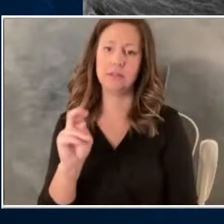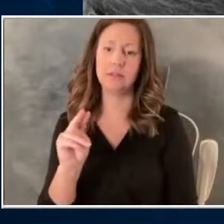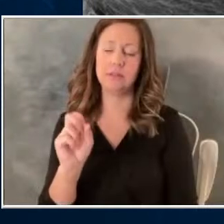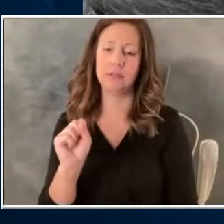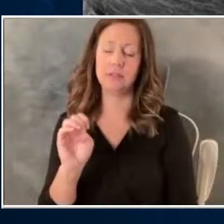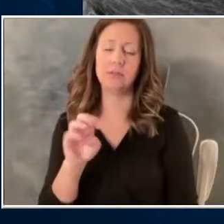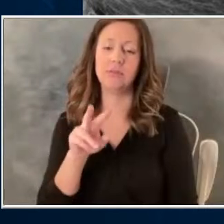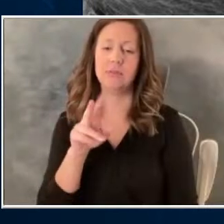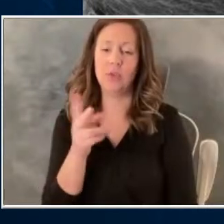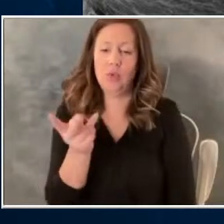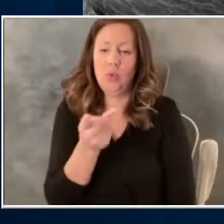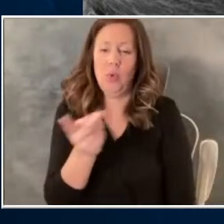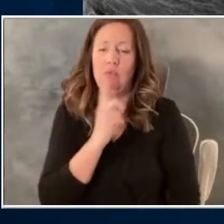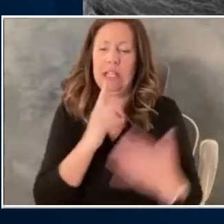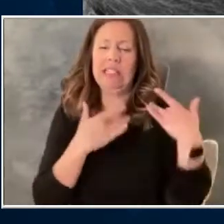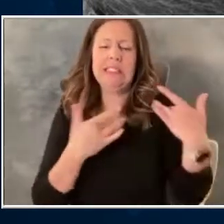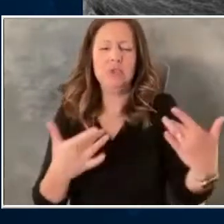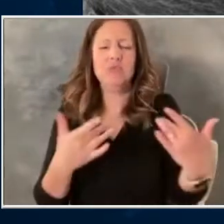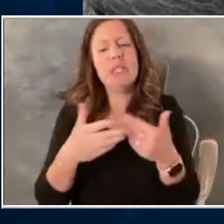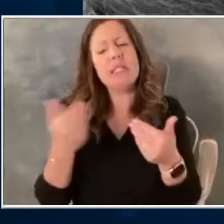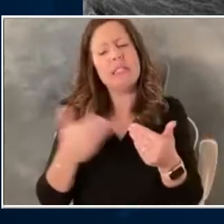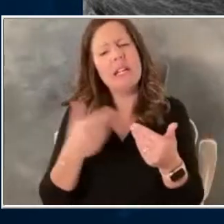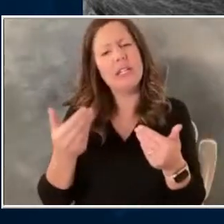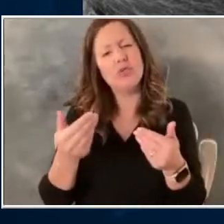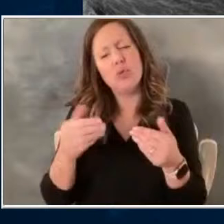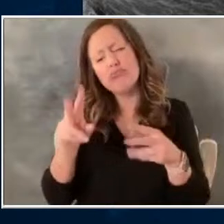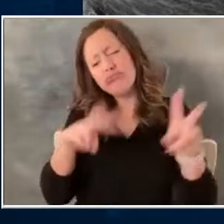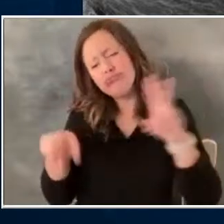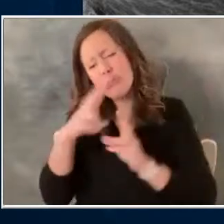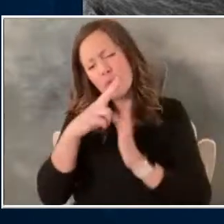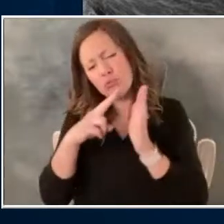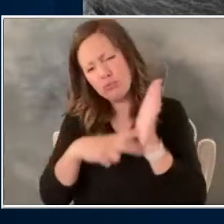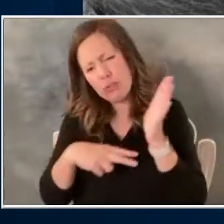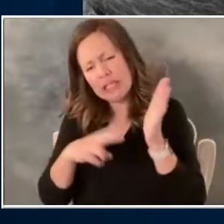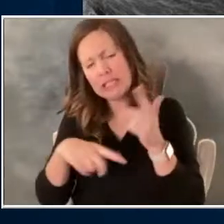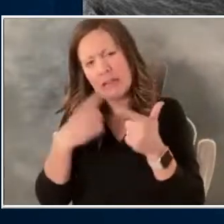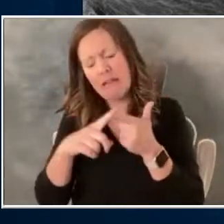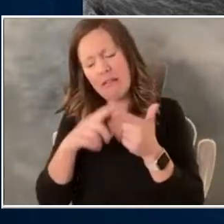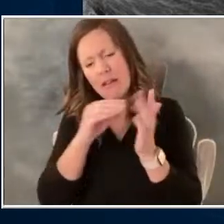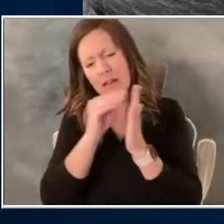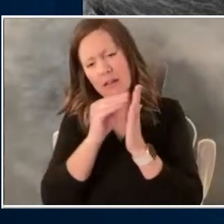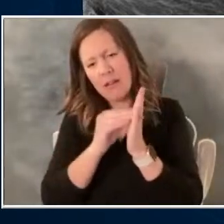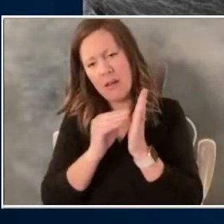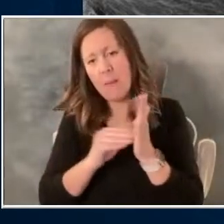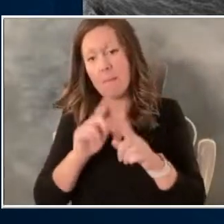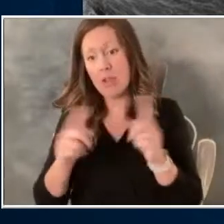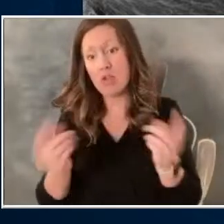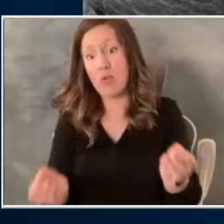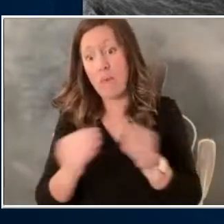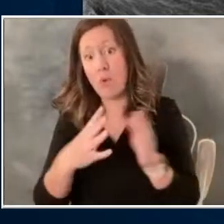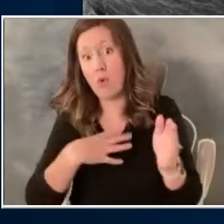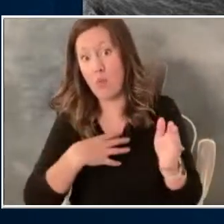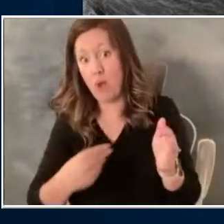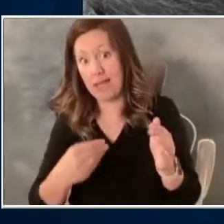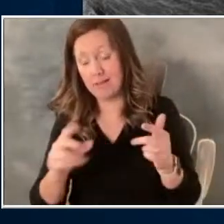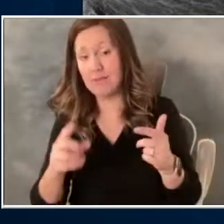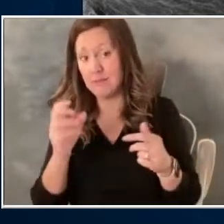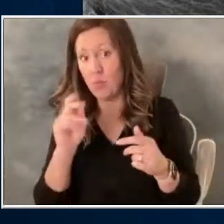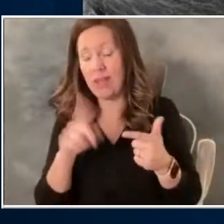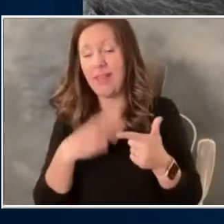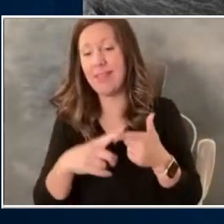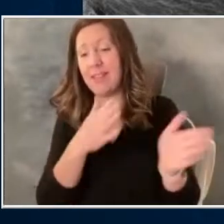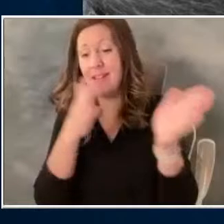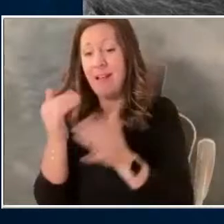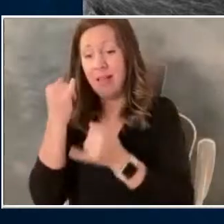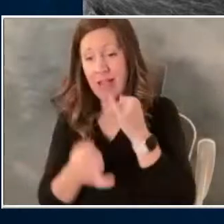mammograms to interpret, but there is more ductal and lobular tissue. And when we get over to the right-hand side, these